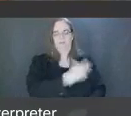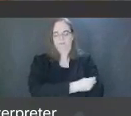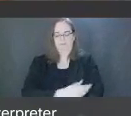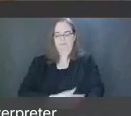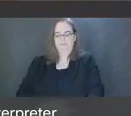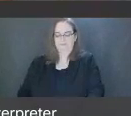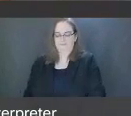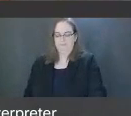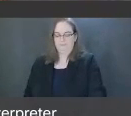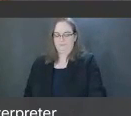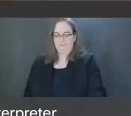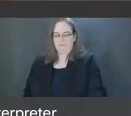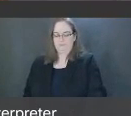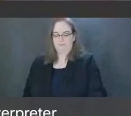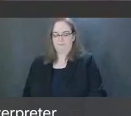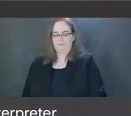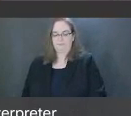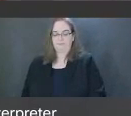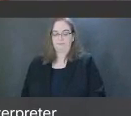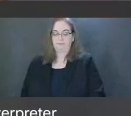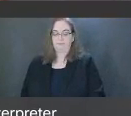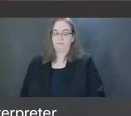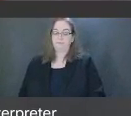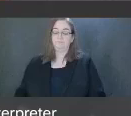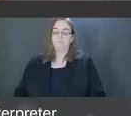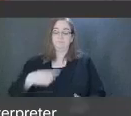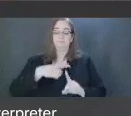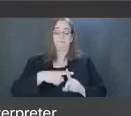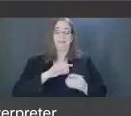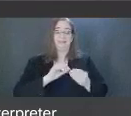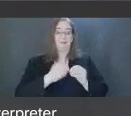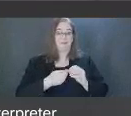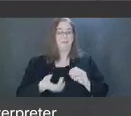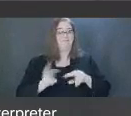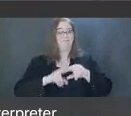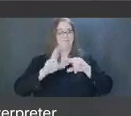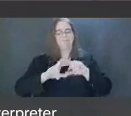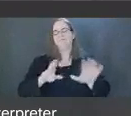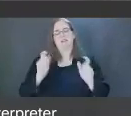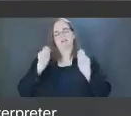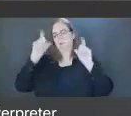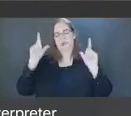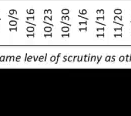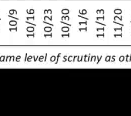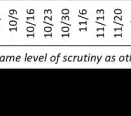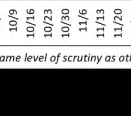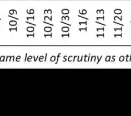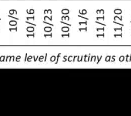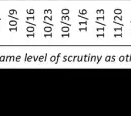Our positivity rate continues to increase. I'm sure that won't surprise you given the numbers I shared with you.